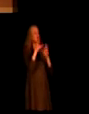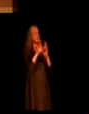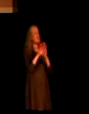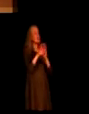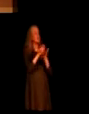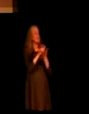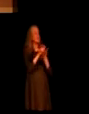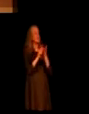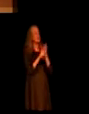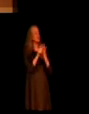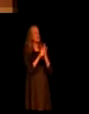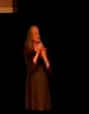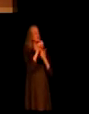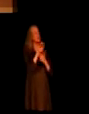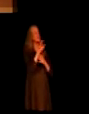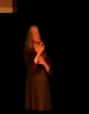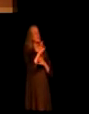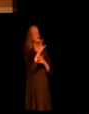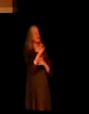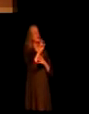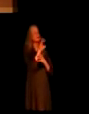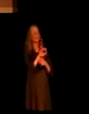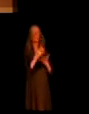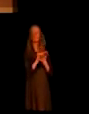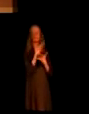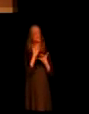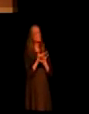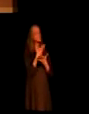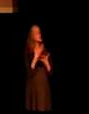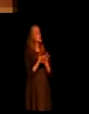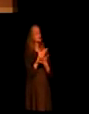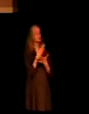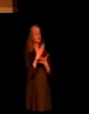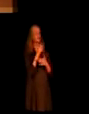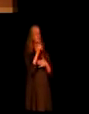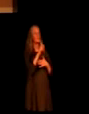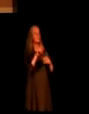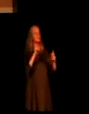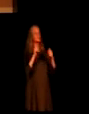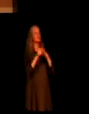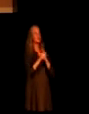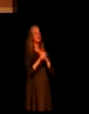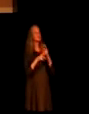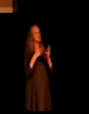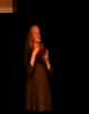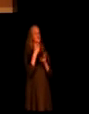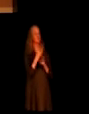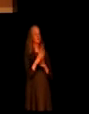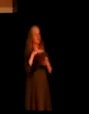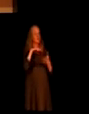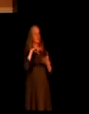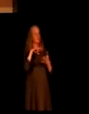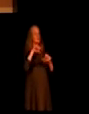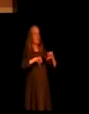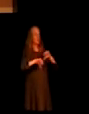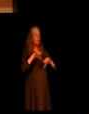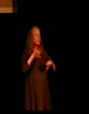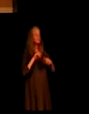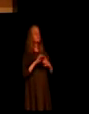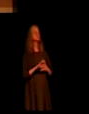Ecology. So this was absolutely groundbreaking in global science at the